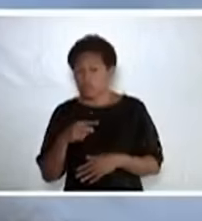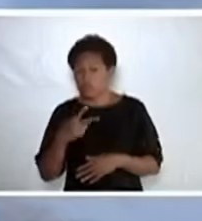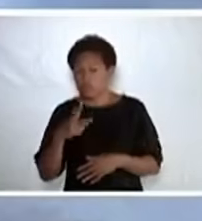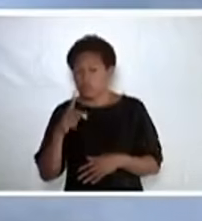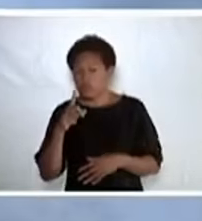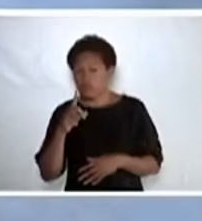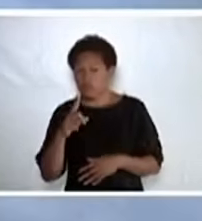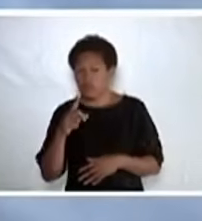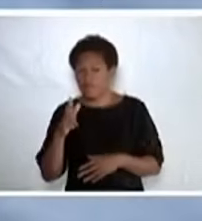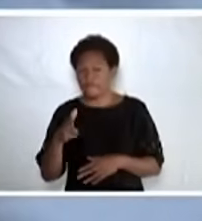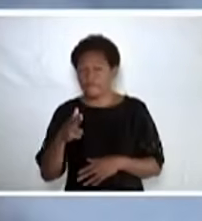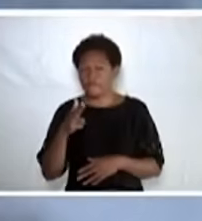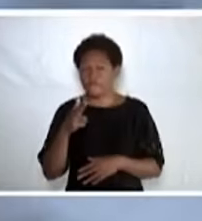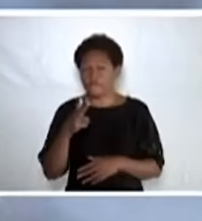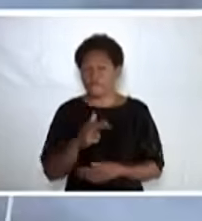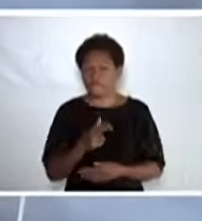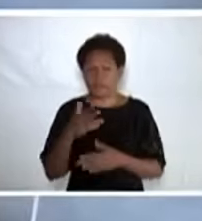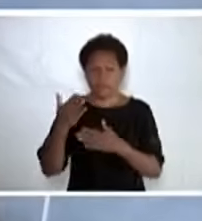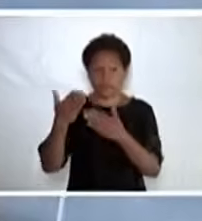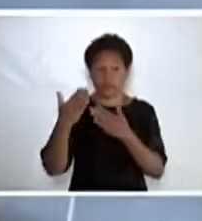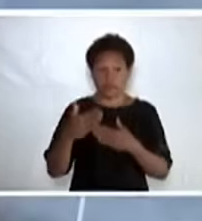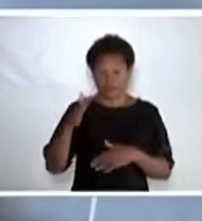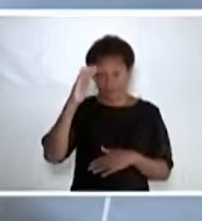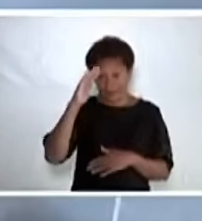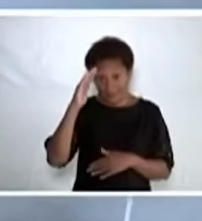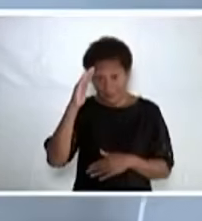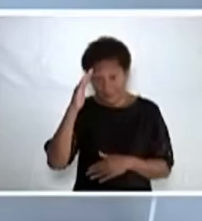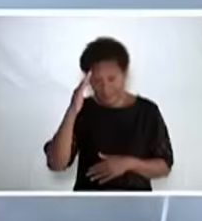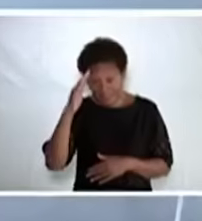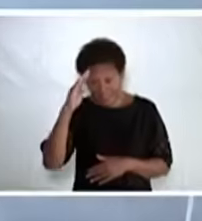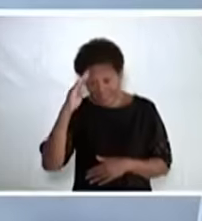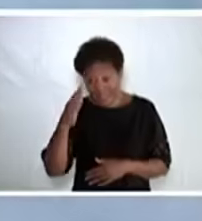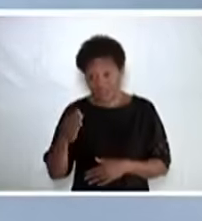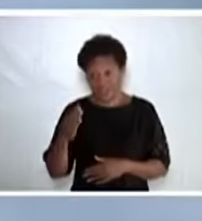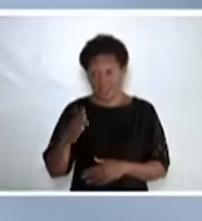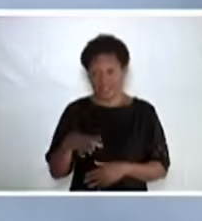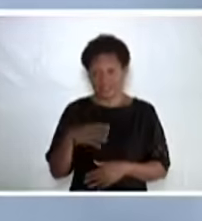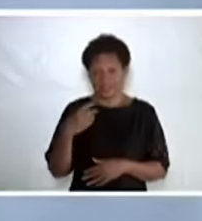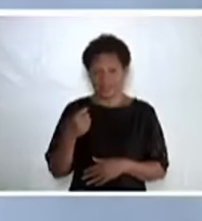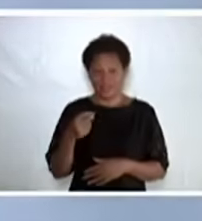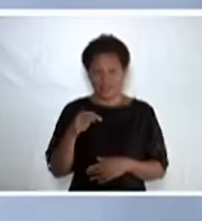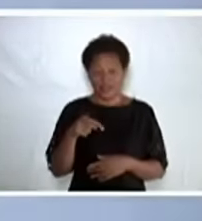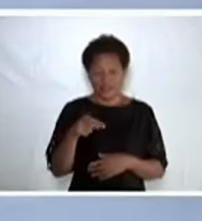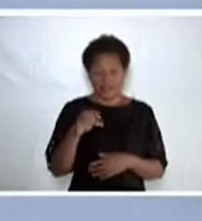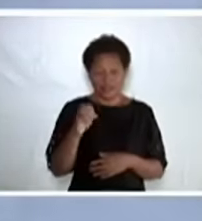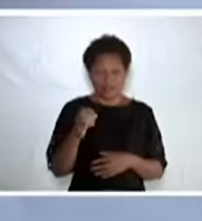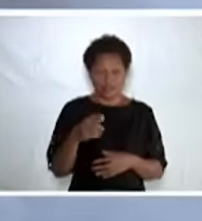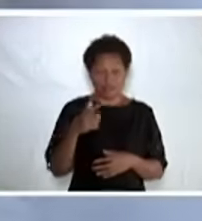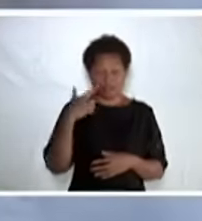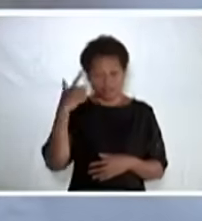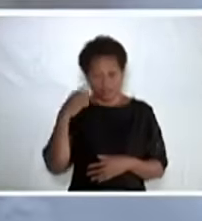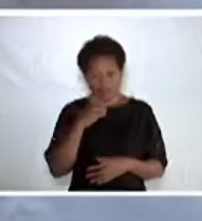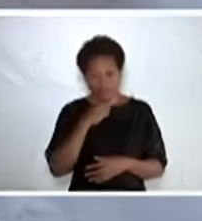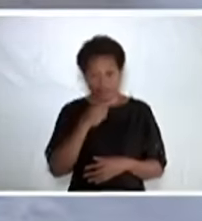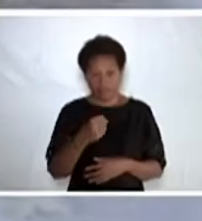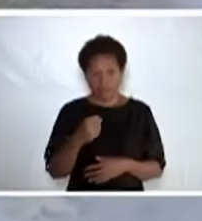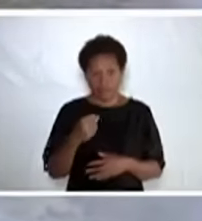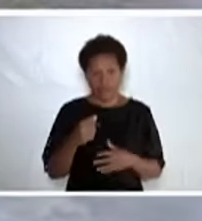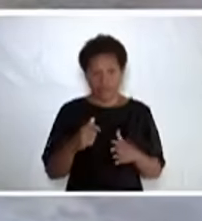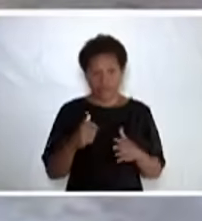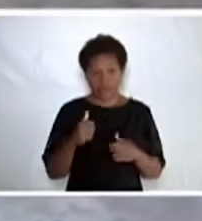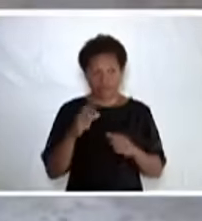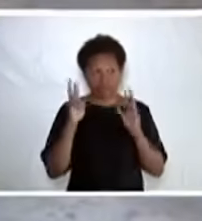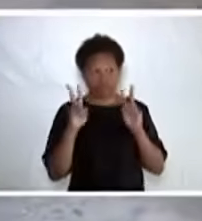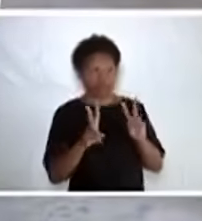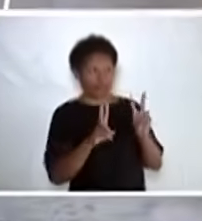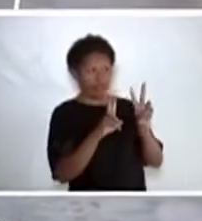also given as a salute and will vary depending on the conditions. Ladies and gentlemen, please enjoy the